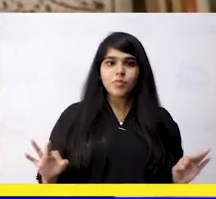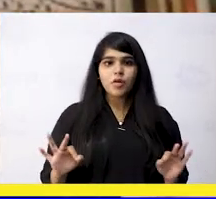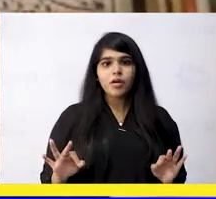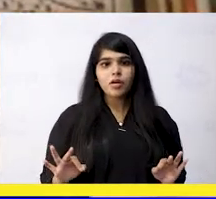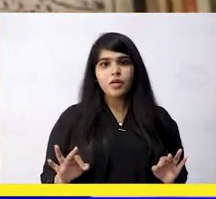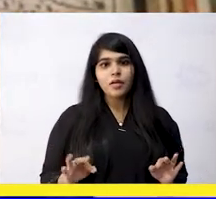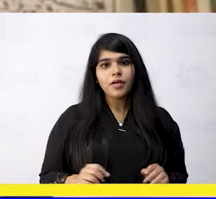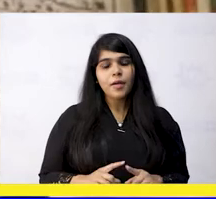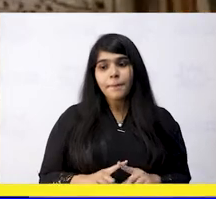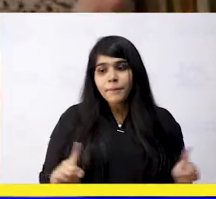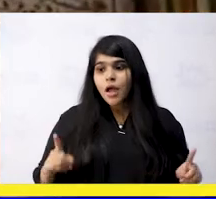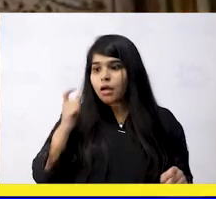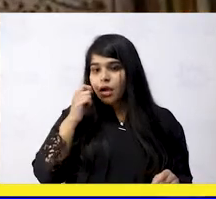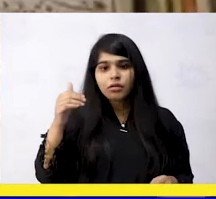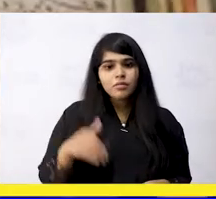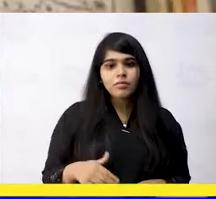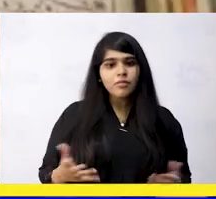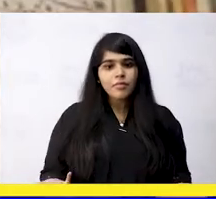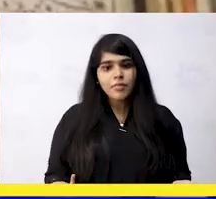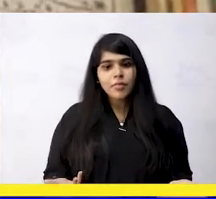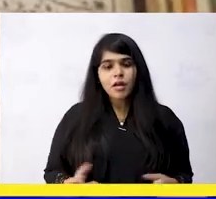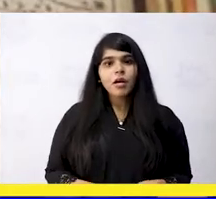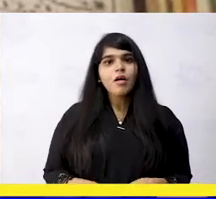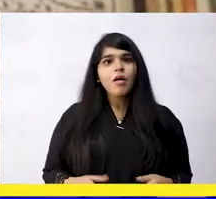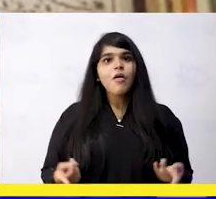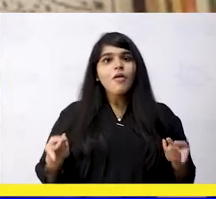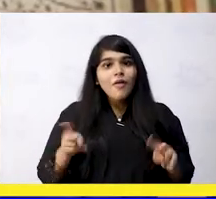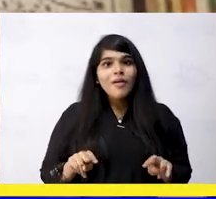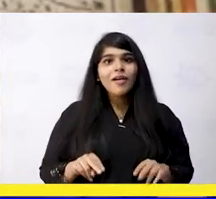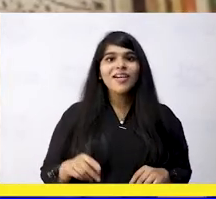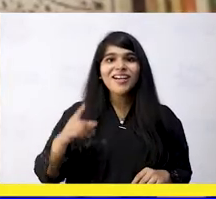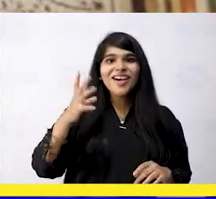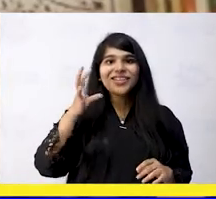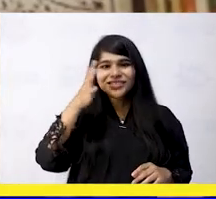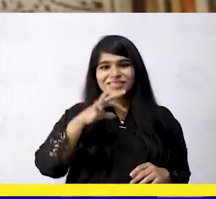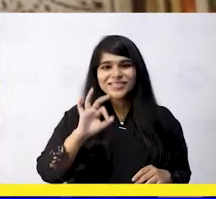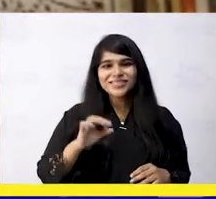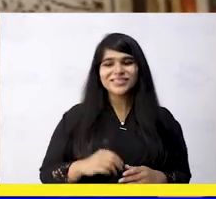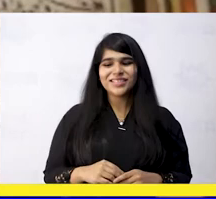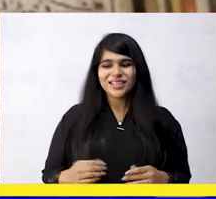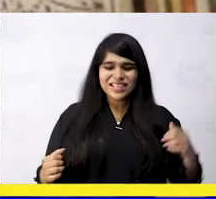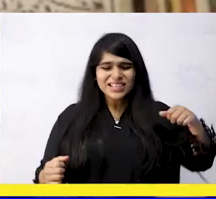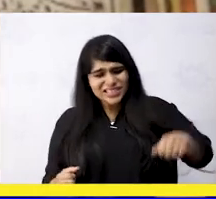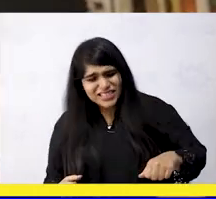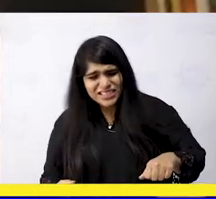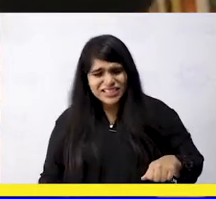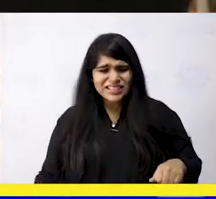done. No siree, not him, the tortoise. And so our wonderful friend the